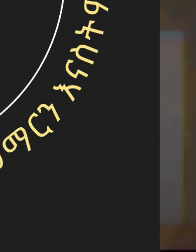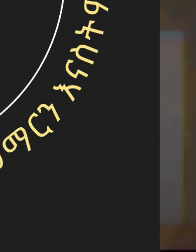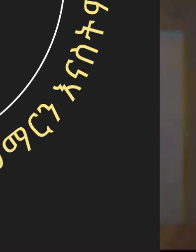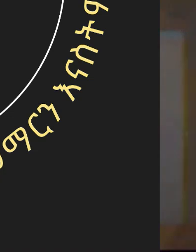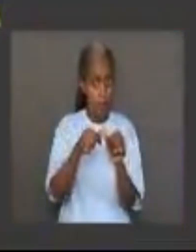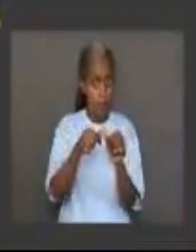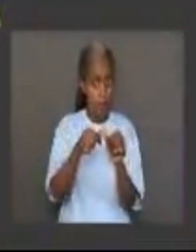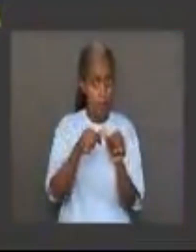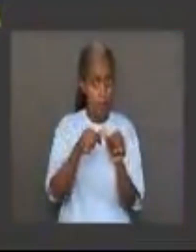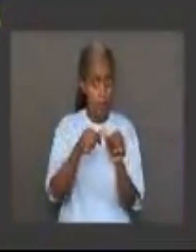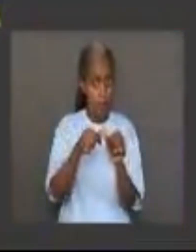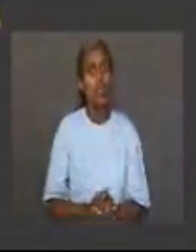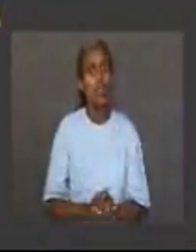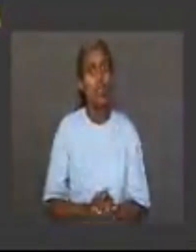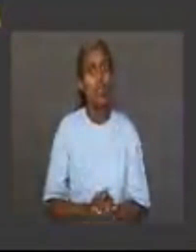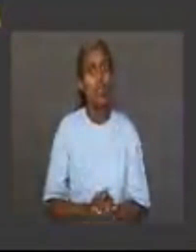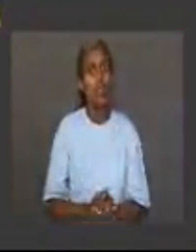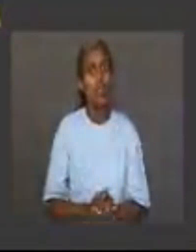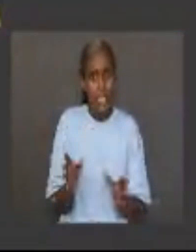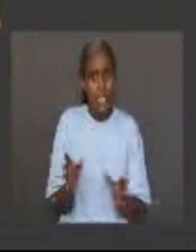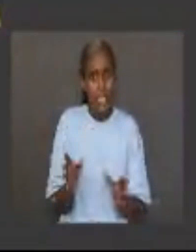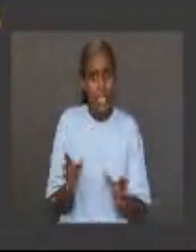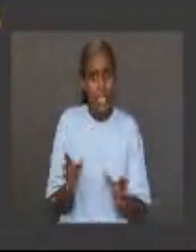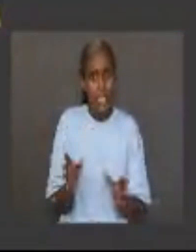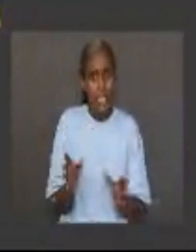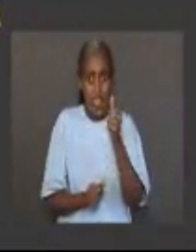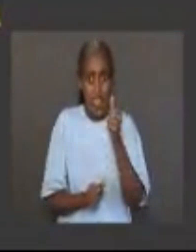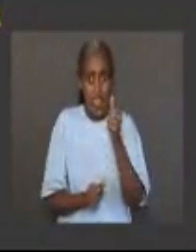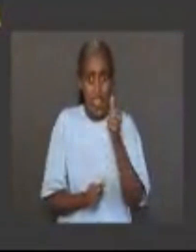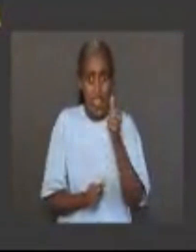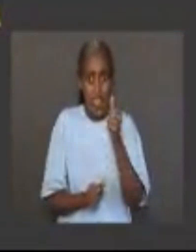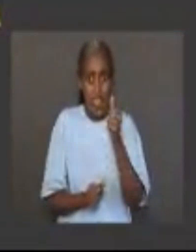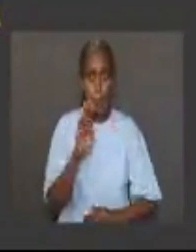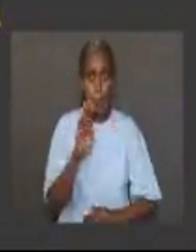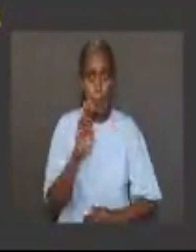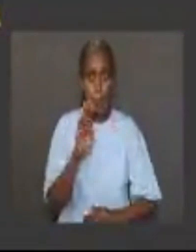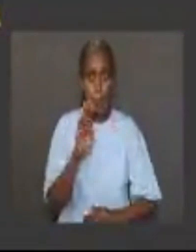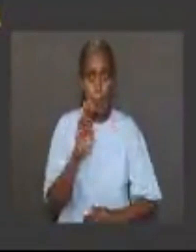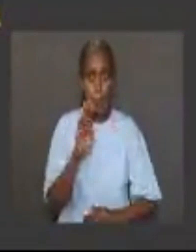For any sets A, B, and C,